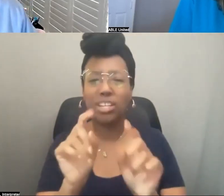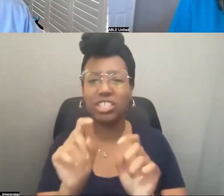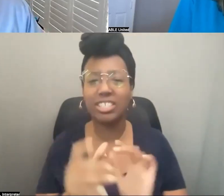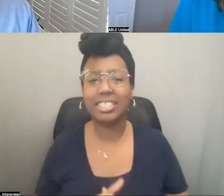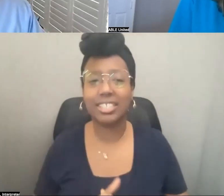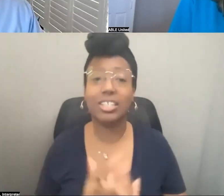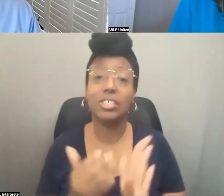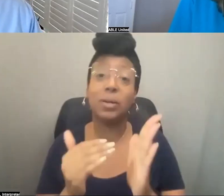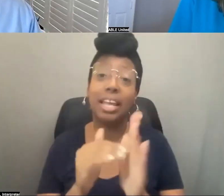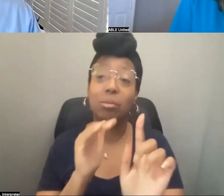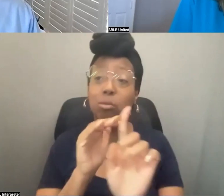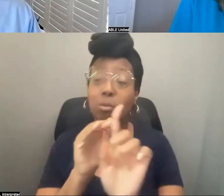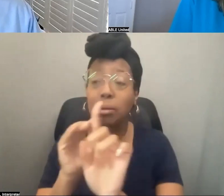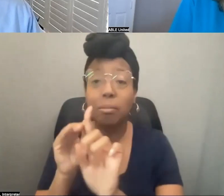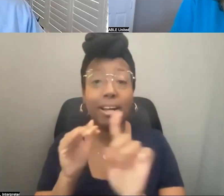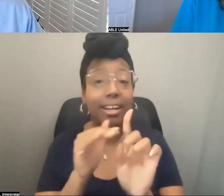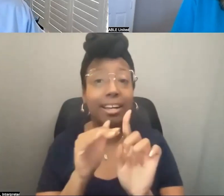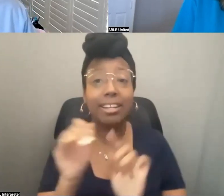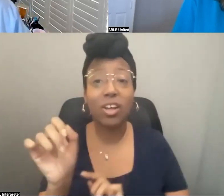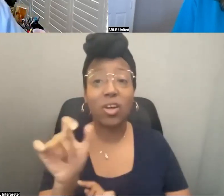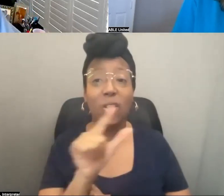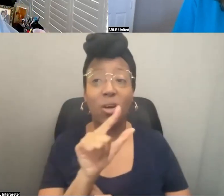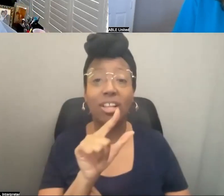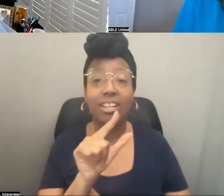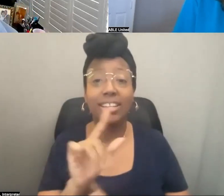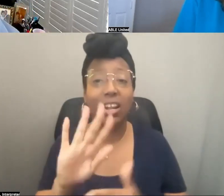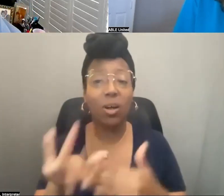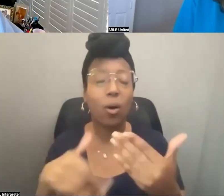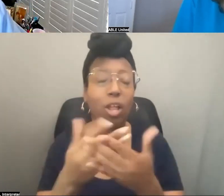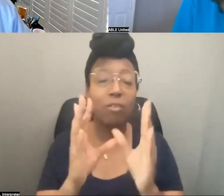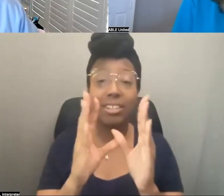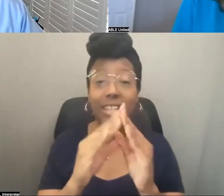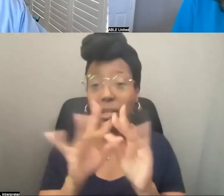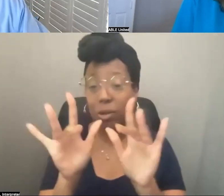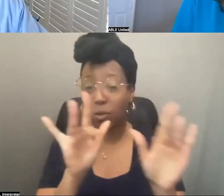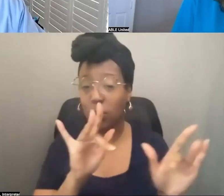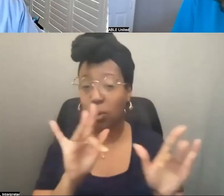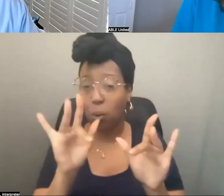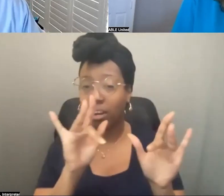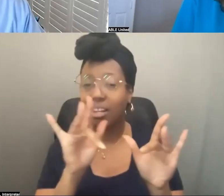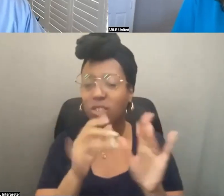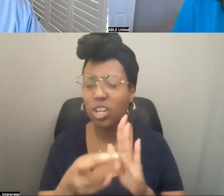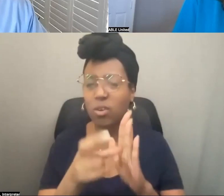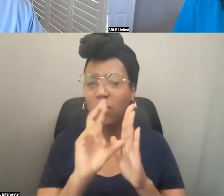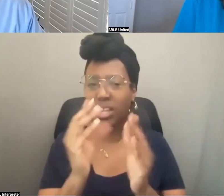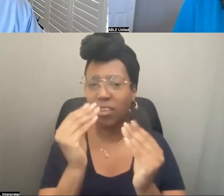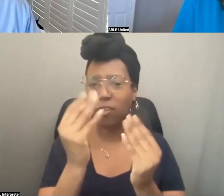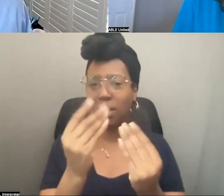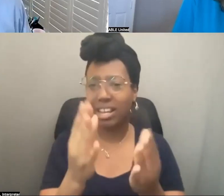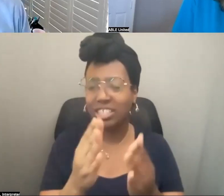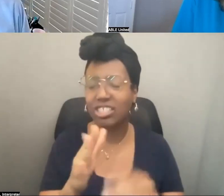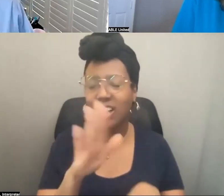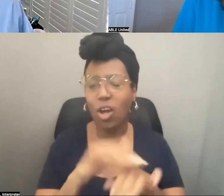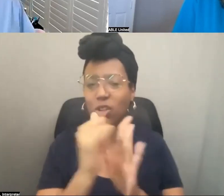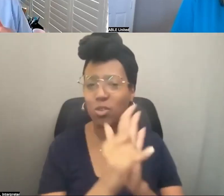again, want to remind everybody that all of our sessions are being recorded, so you can review the information on our YouTube